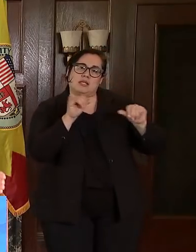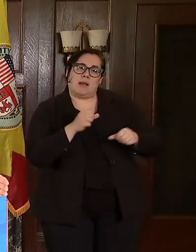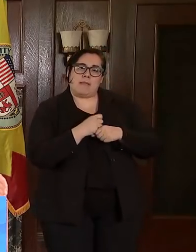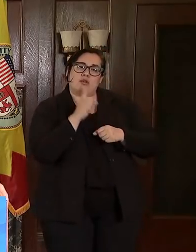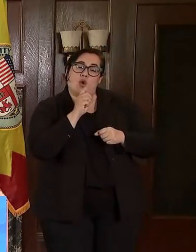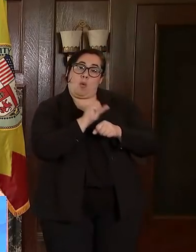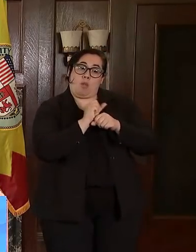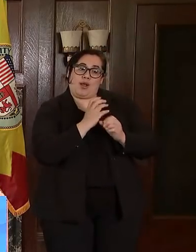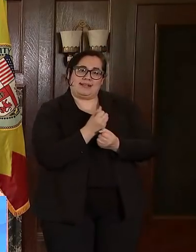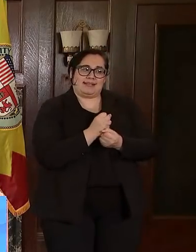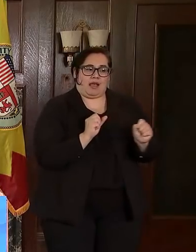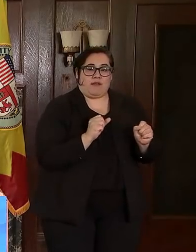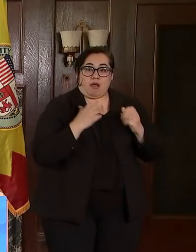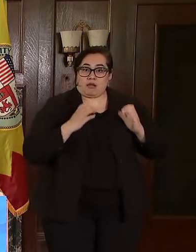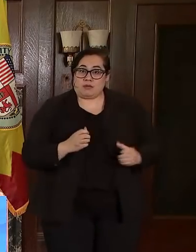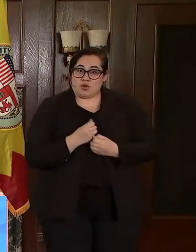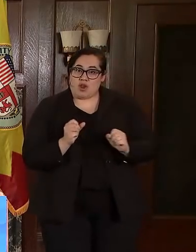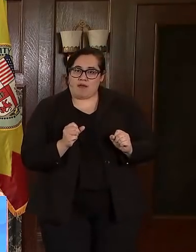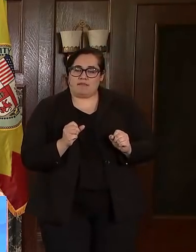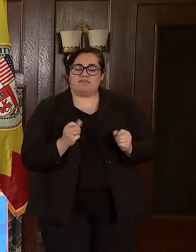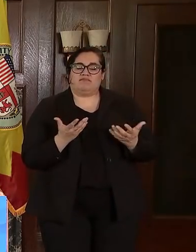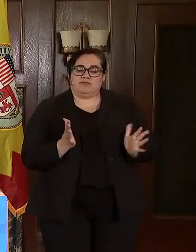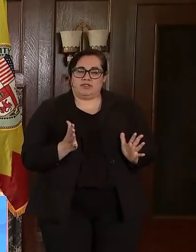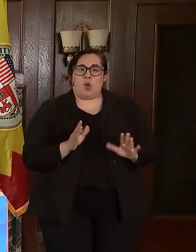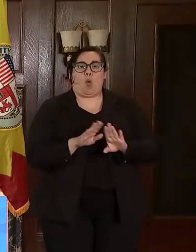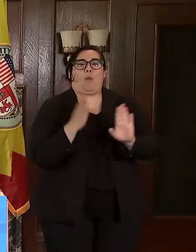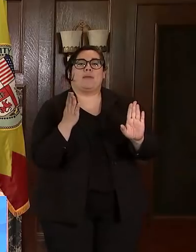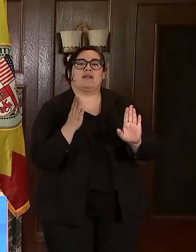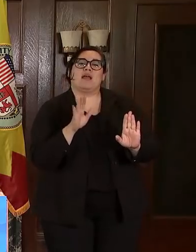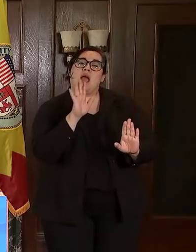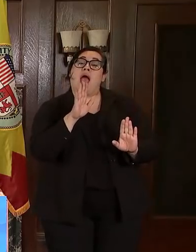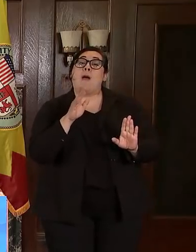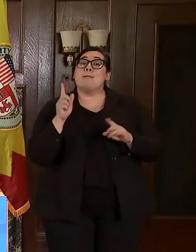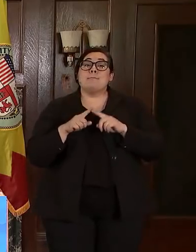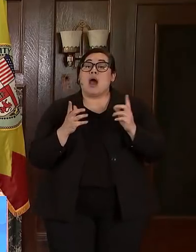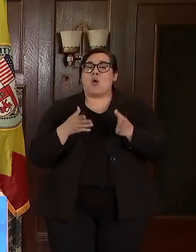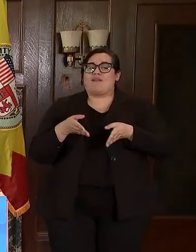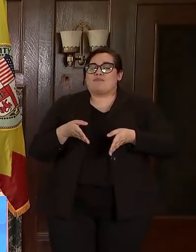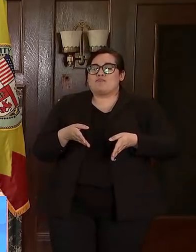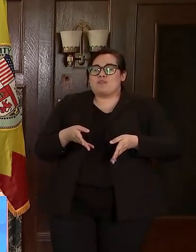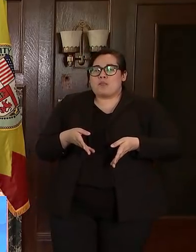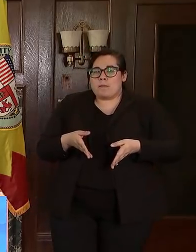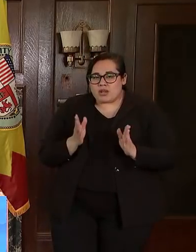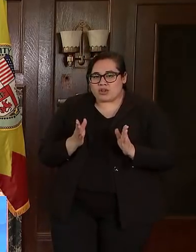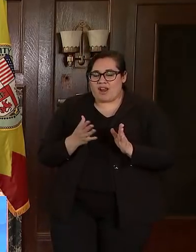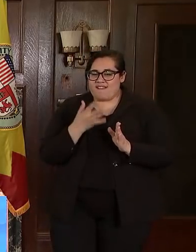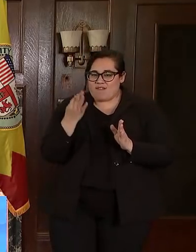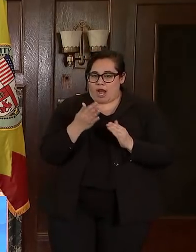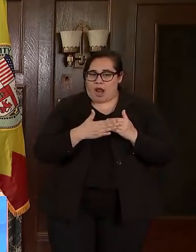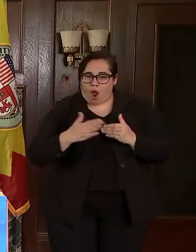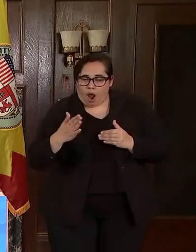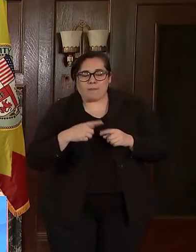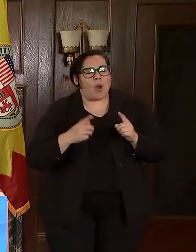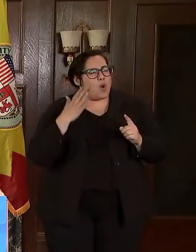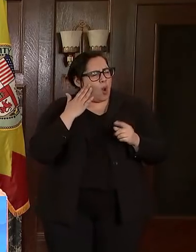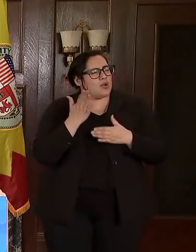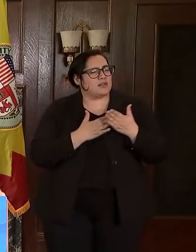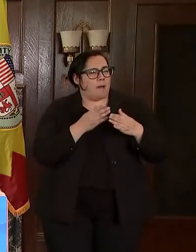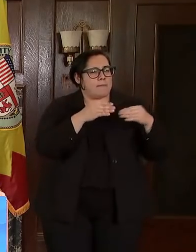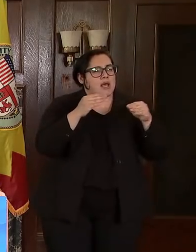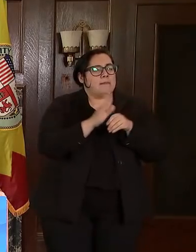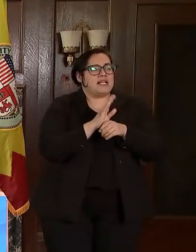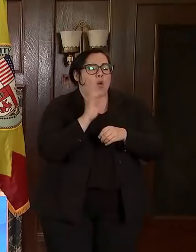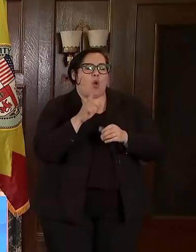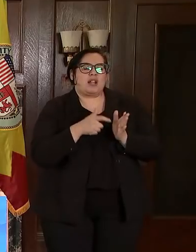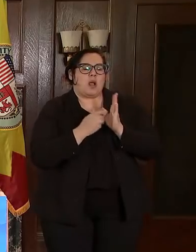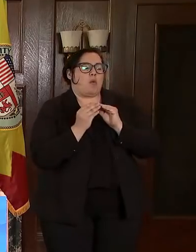safe, your customers safe, and then open. It just gives you permission from Friday on, but we know most people will be taking more days and some other weeks to